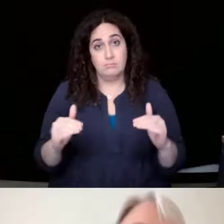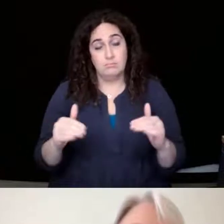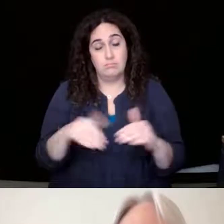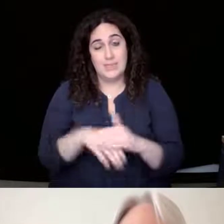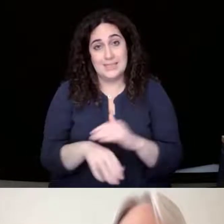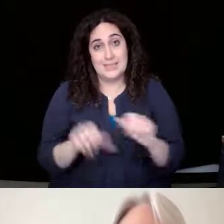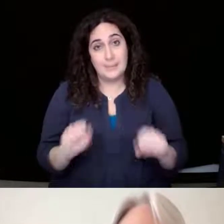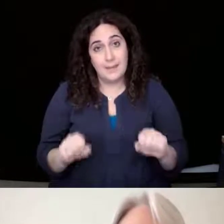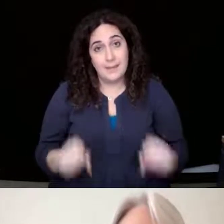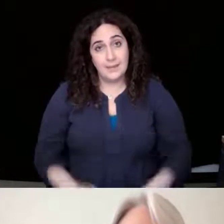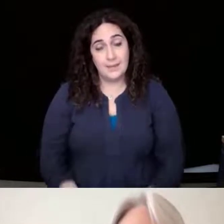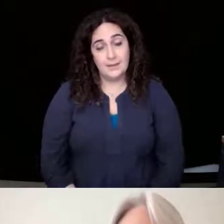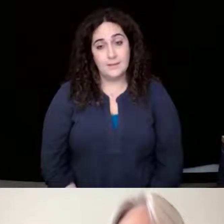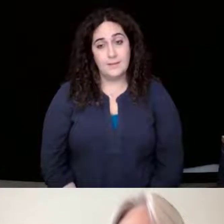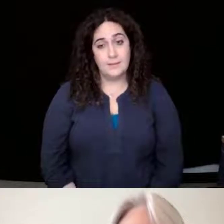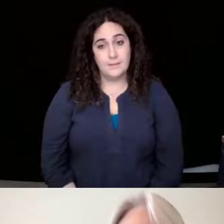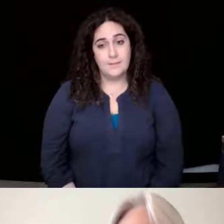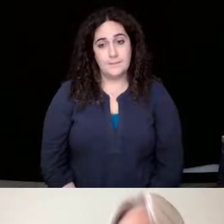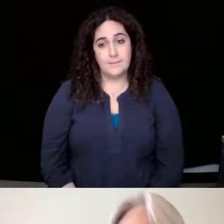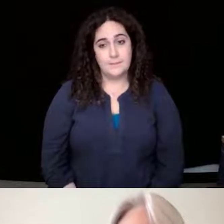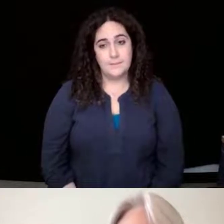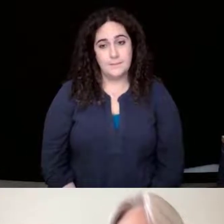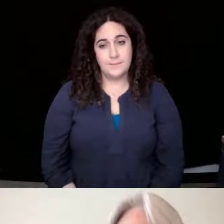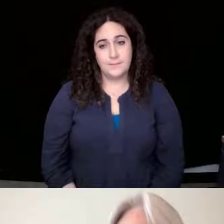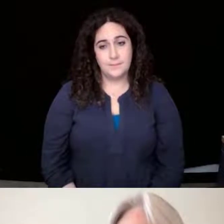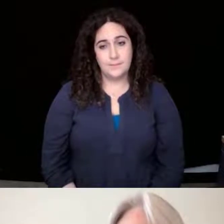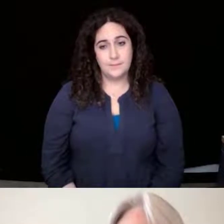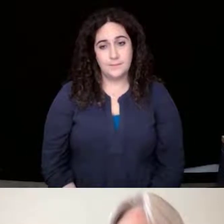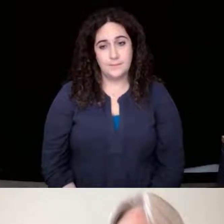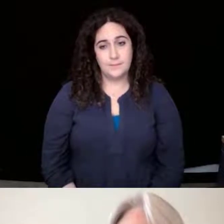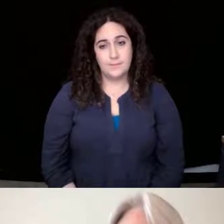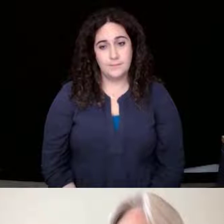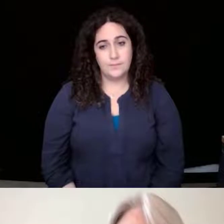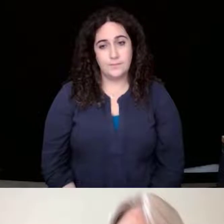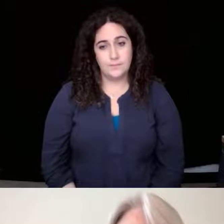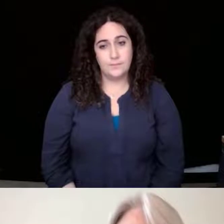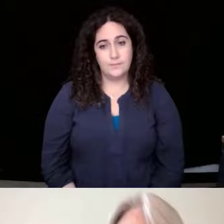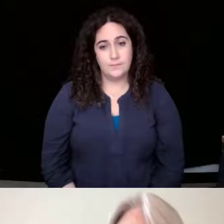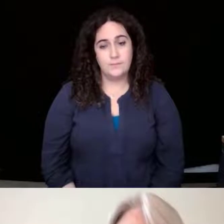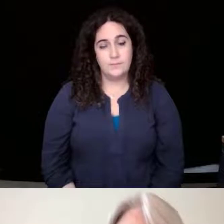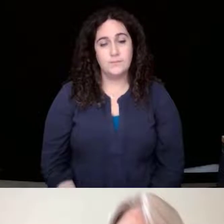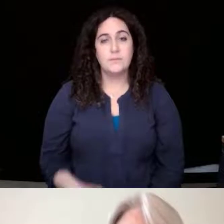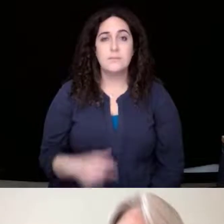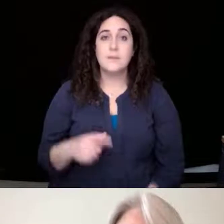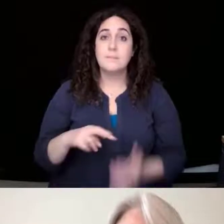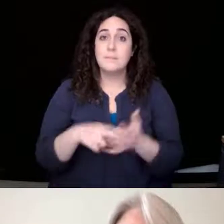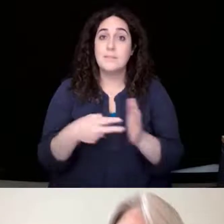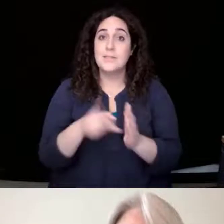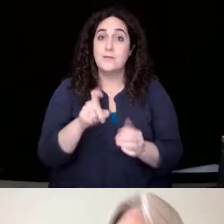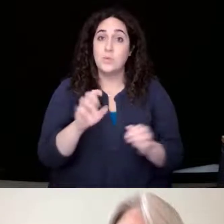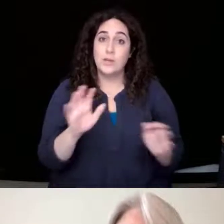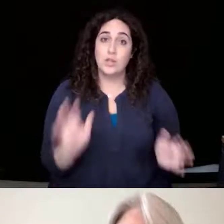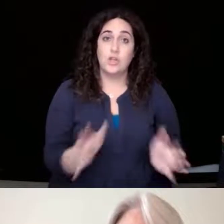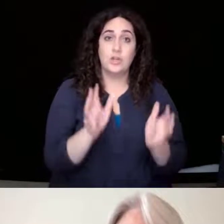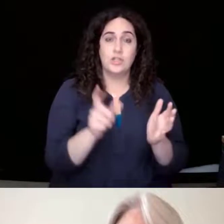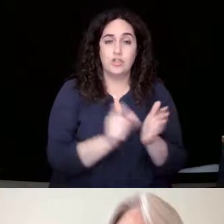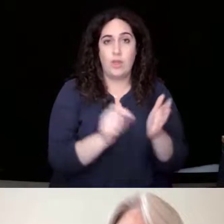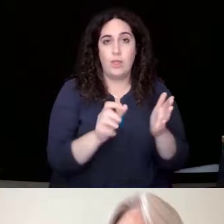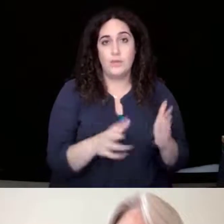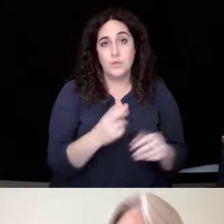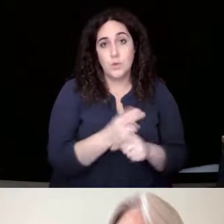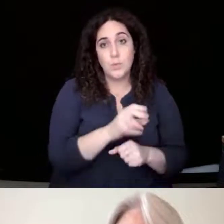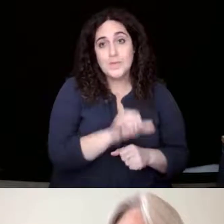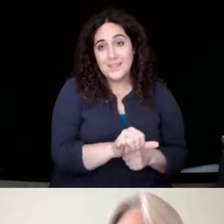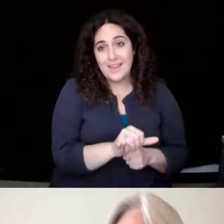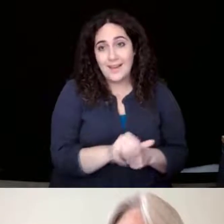more effort in, I guess, encouraging authors or finding ways for authors to provide papers in those formats. And maybe that's like